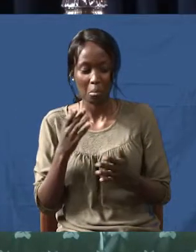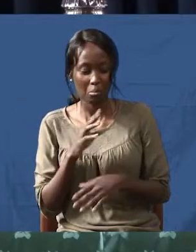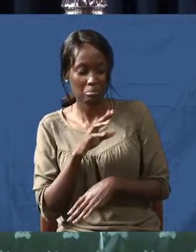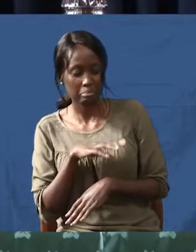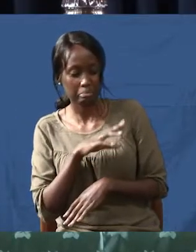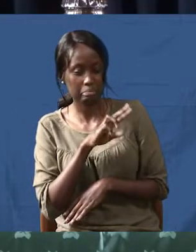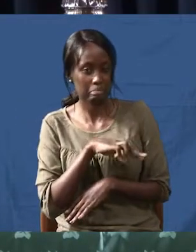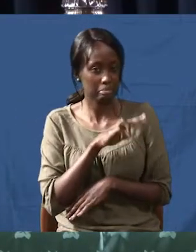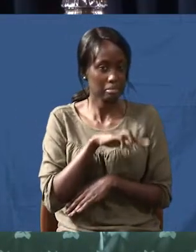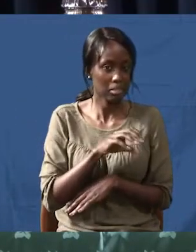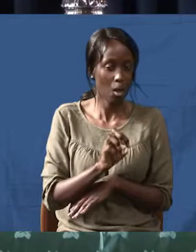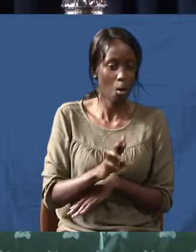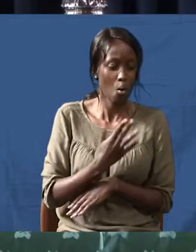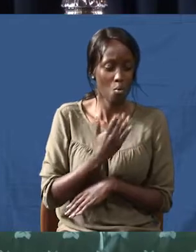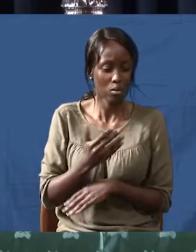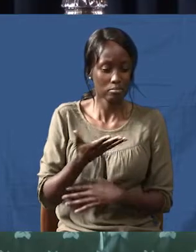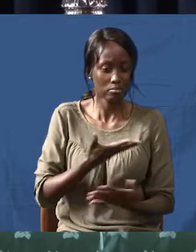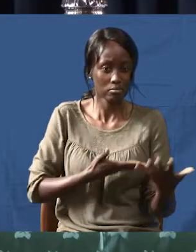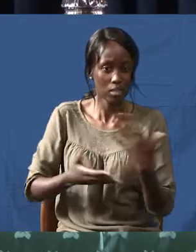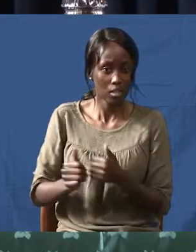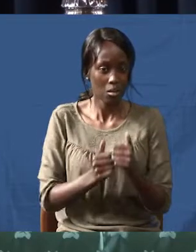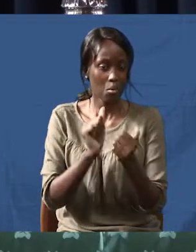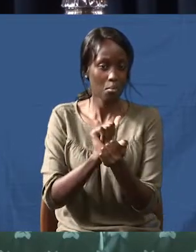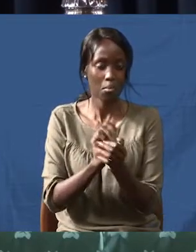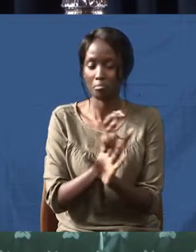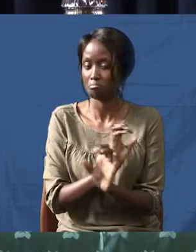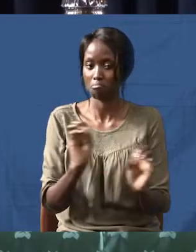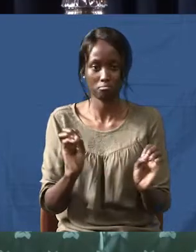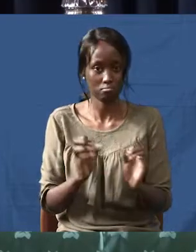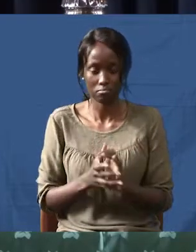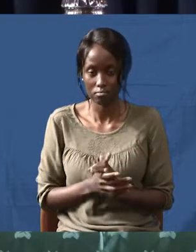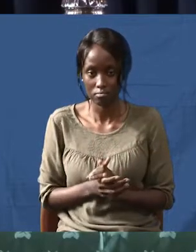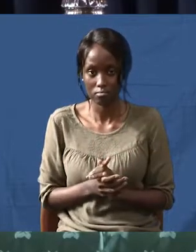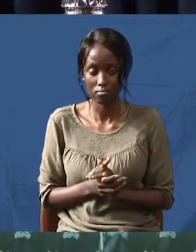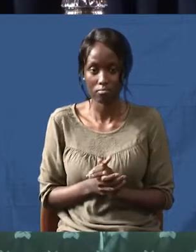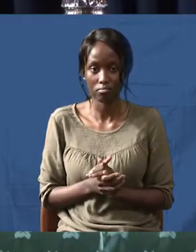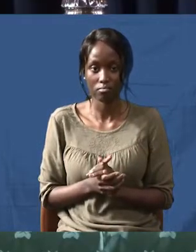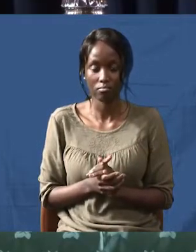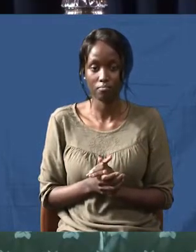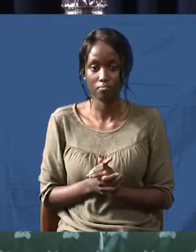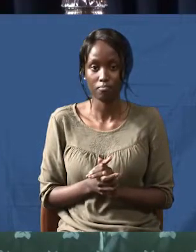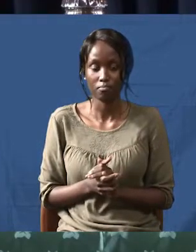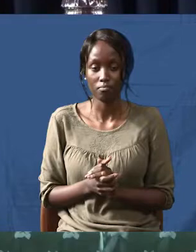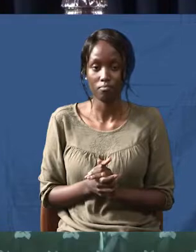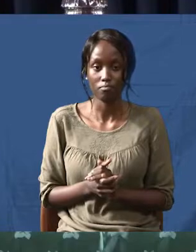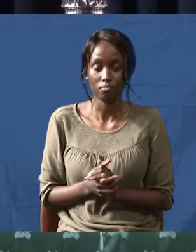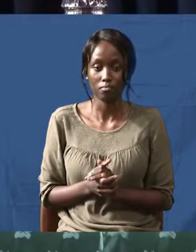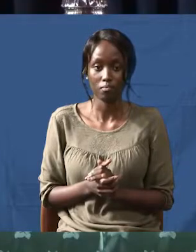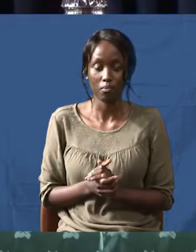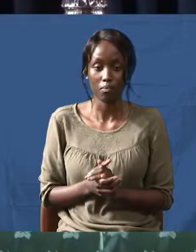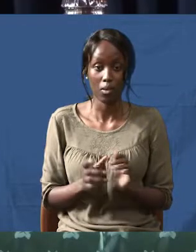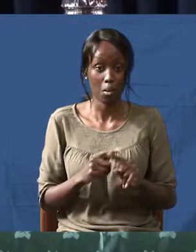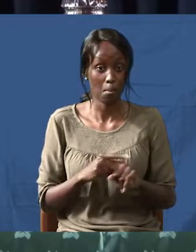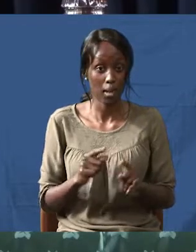him. They did not want to associate themselves at all with Paul.